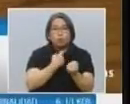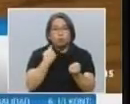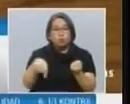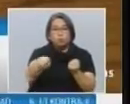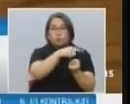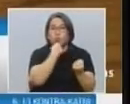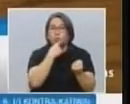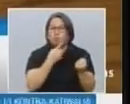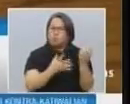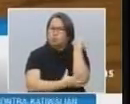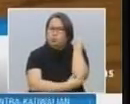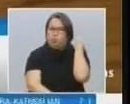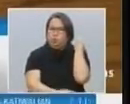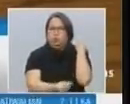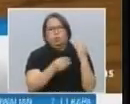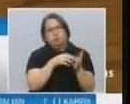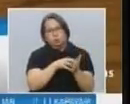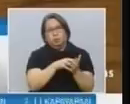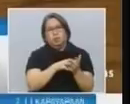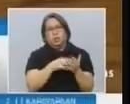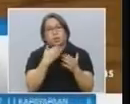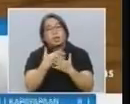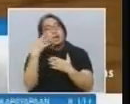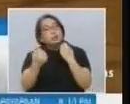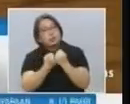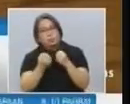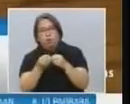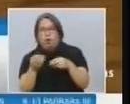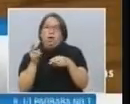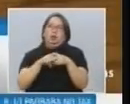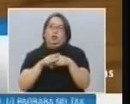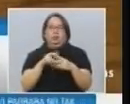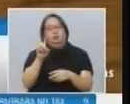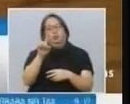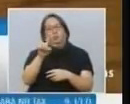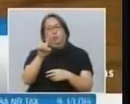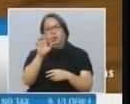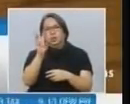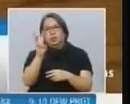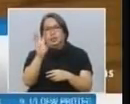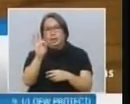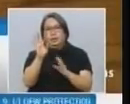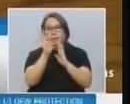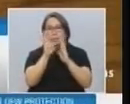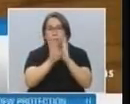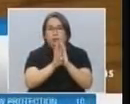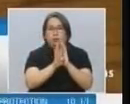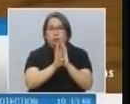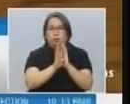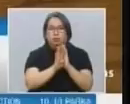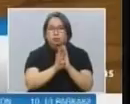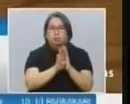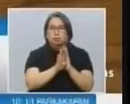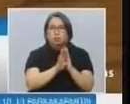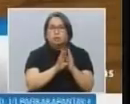to the poor and vulnerable. Next year, the amount will be increased to 169 billion pesos. But